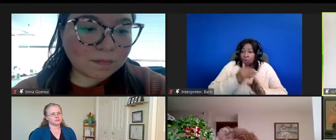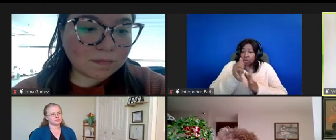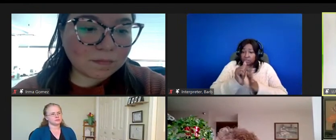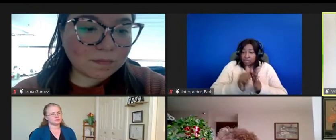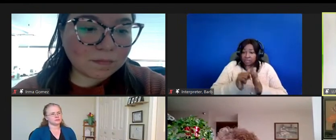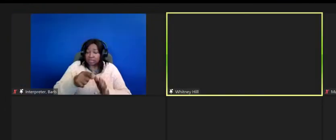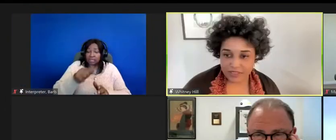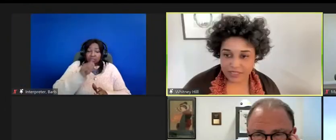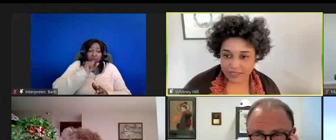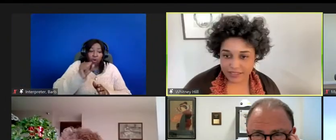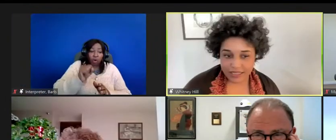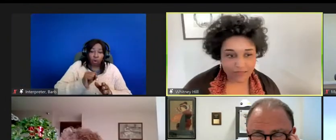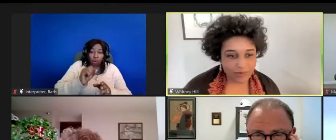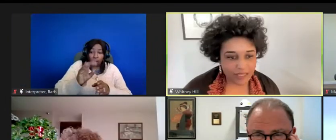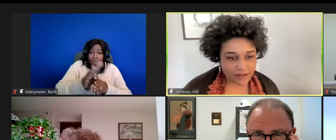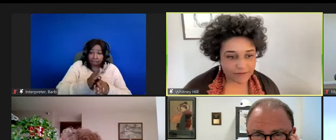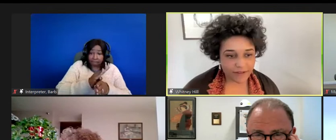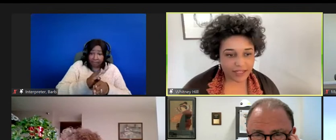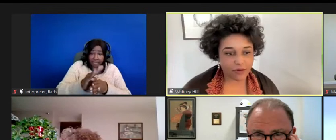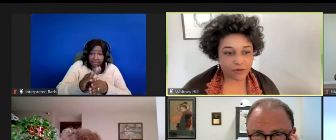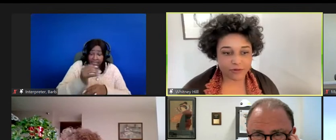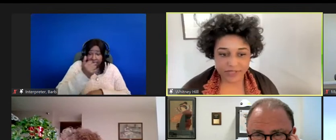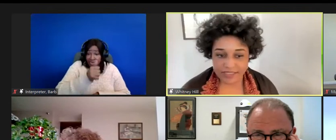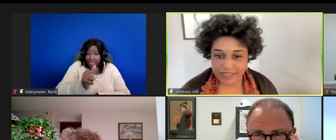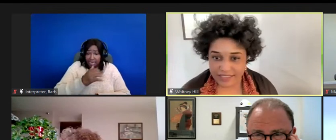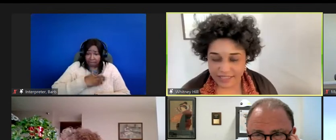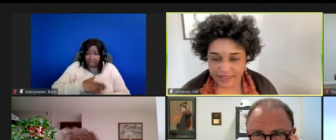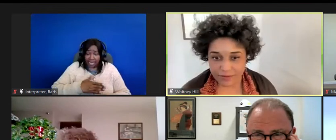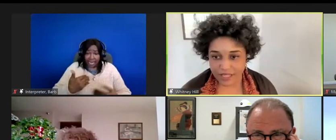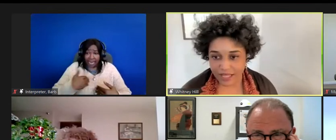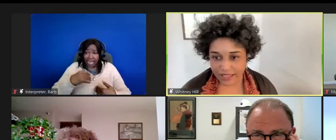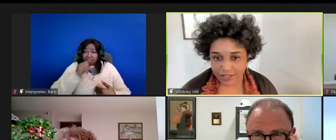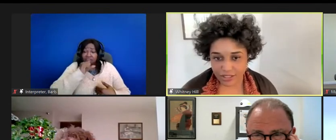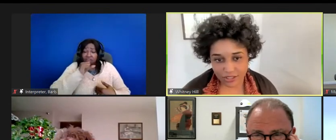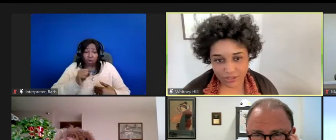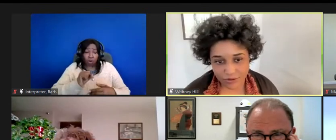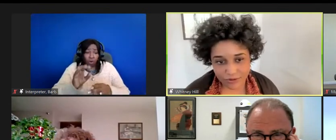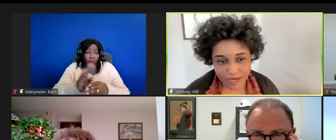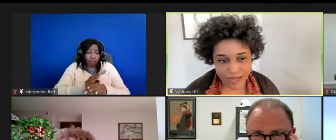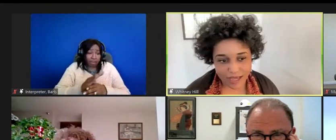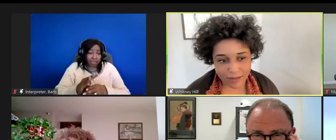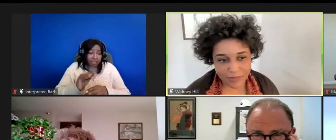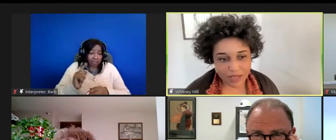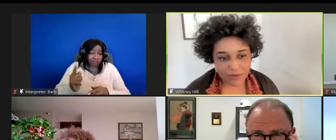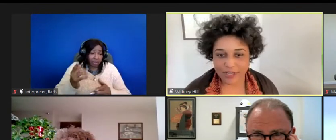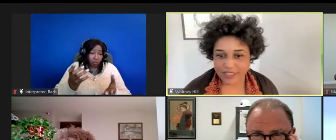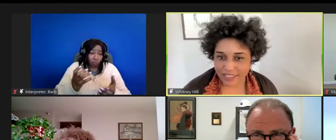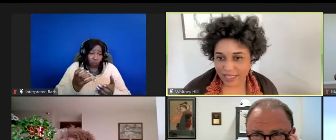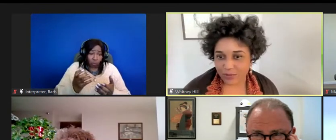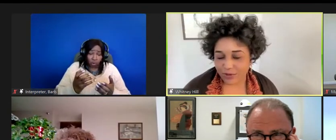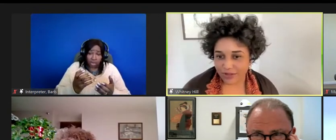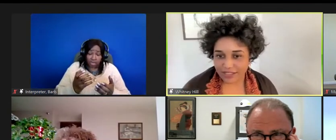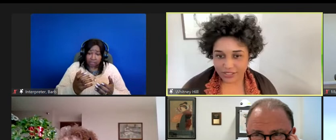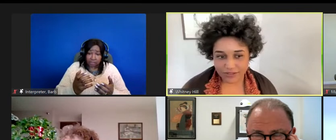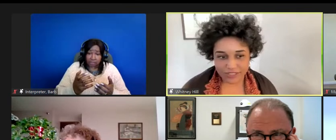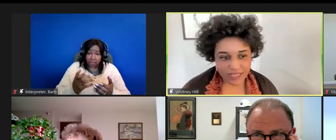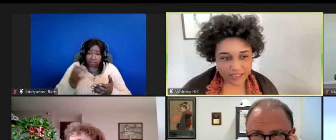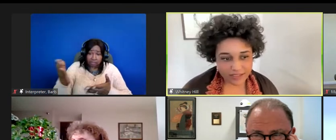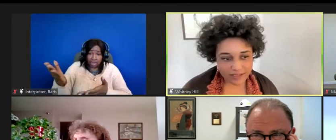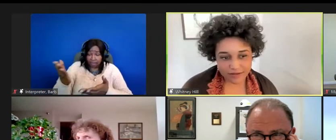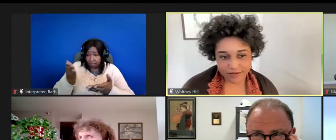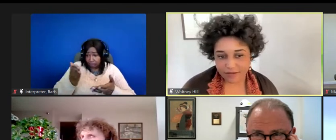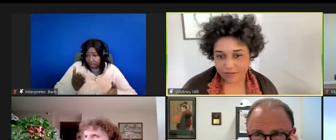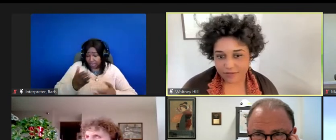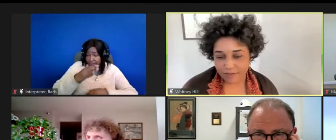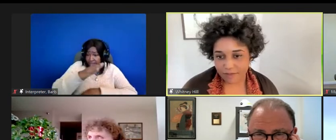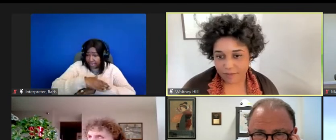business. Does anybody have any old business that they would like to bring to the table and to